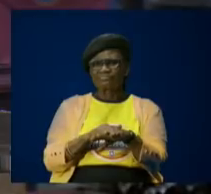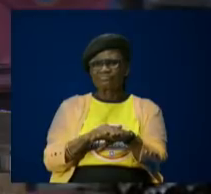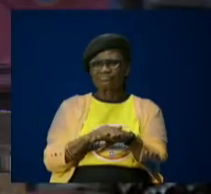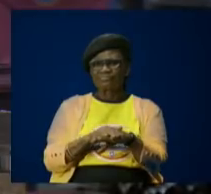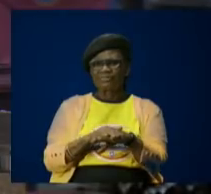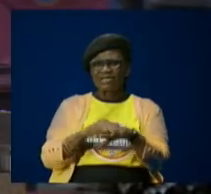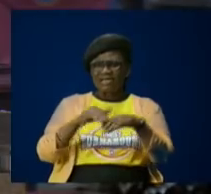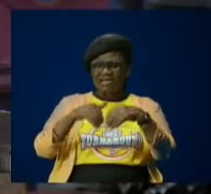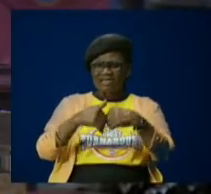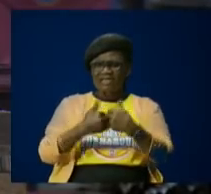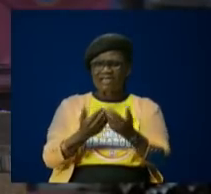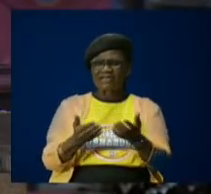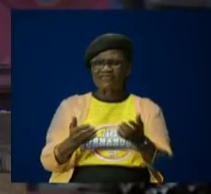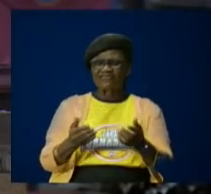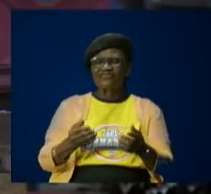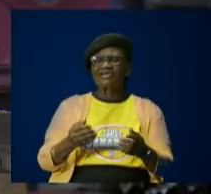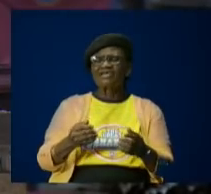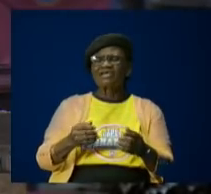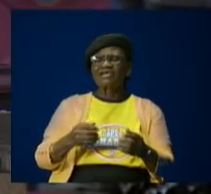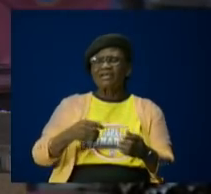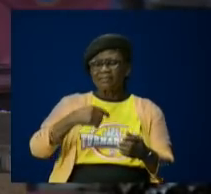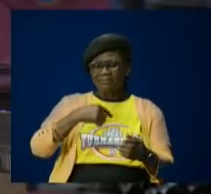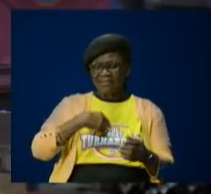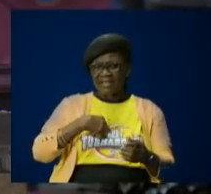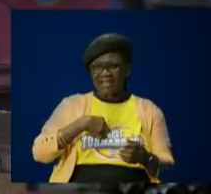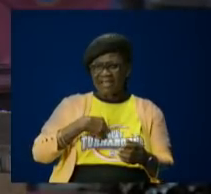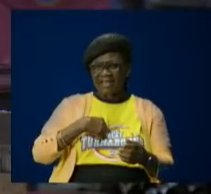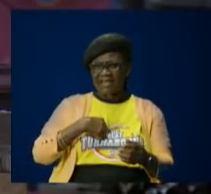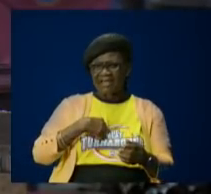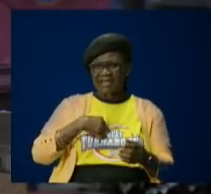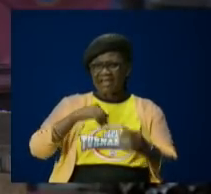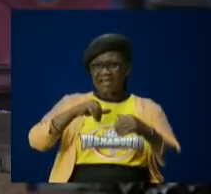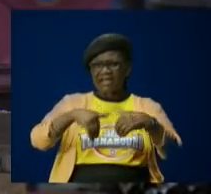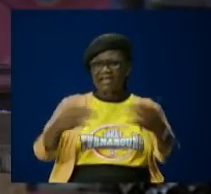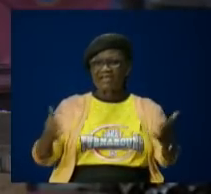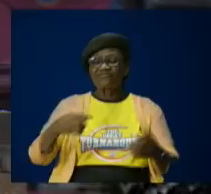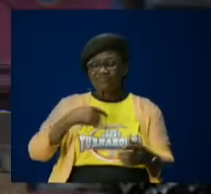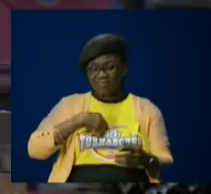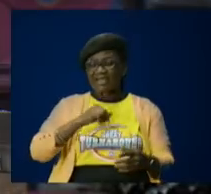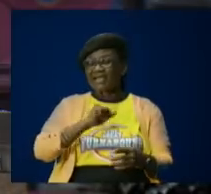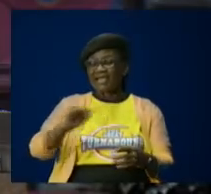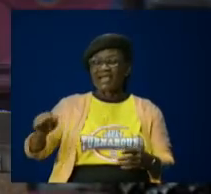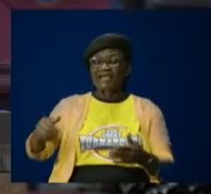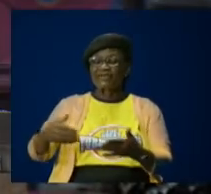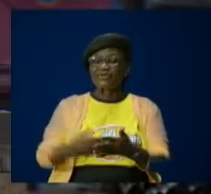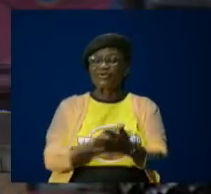Give me a brand new beginning